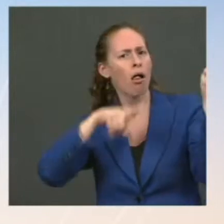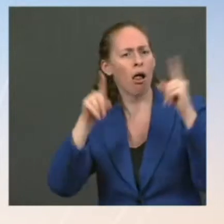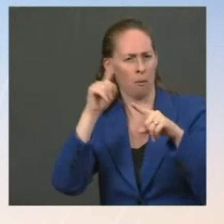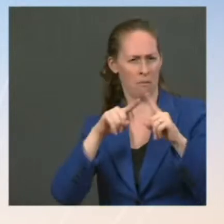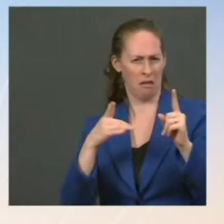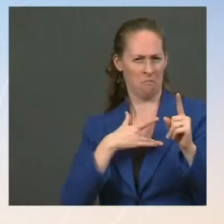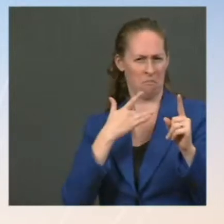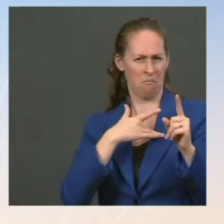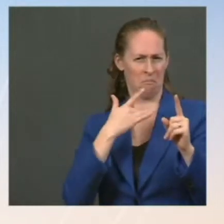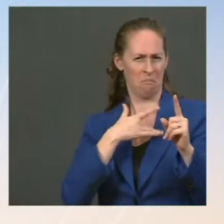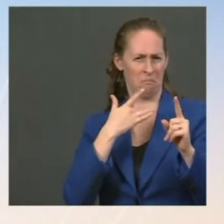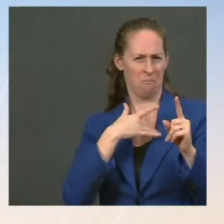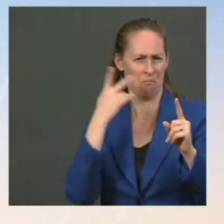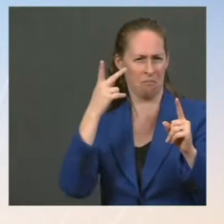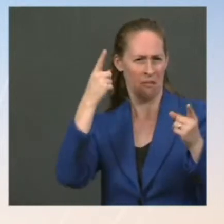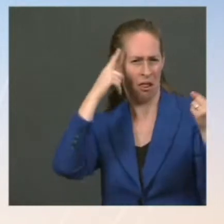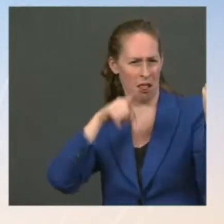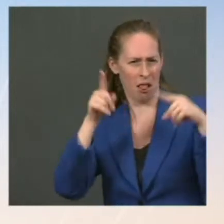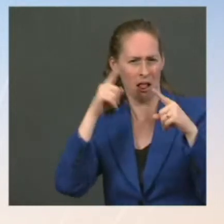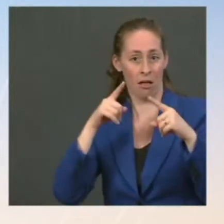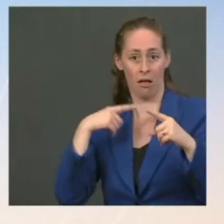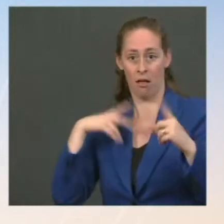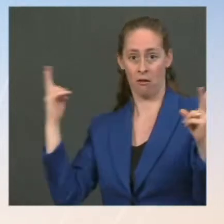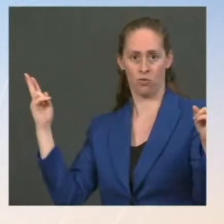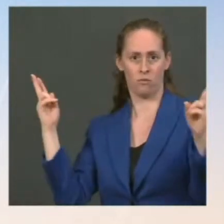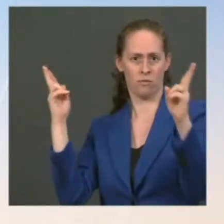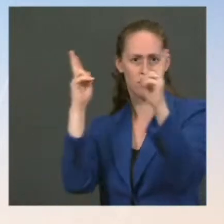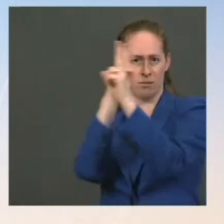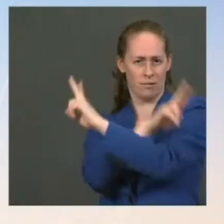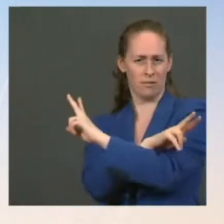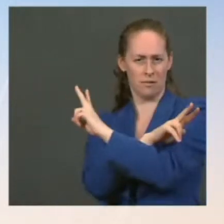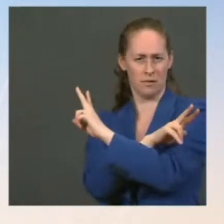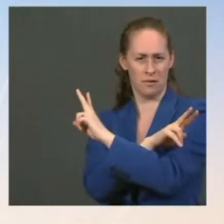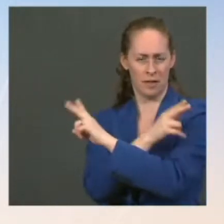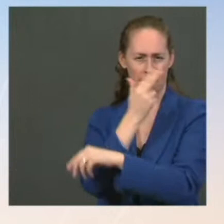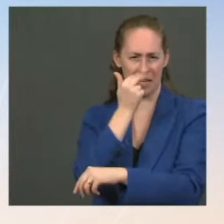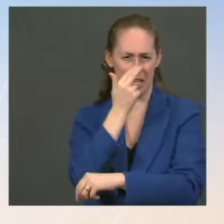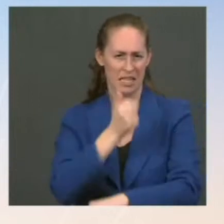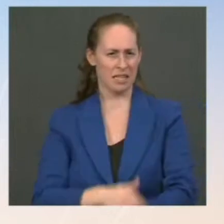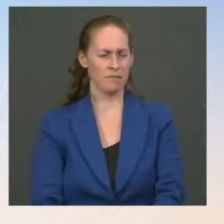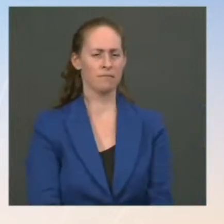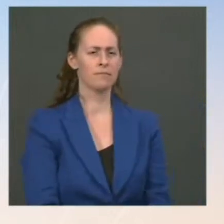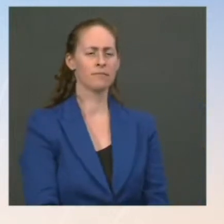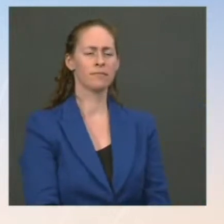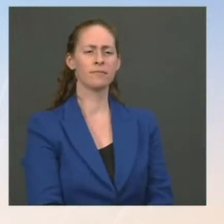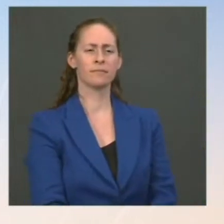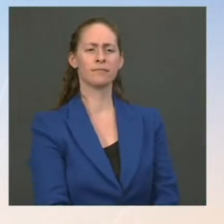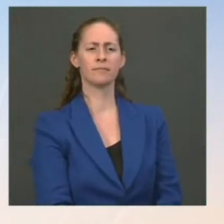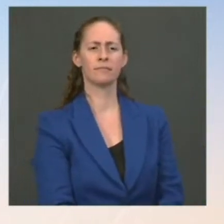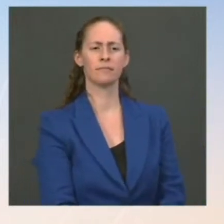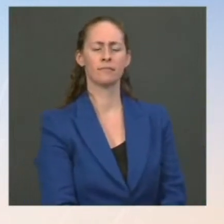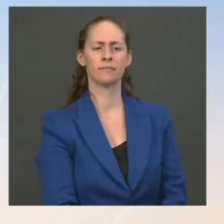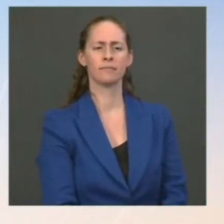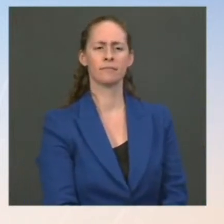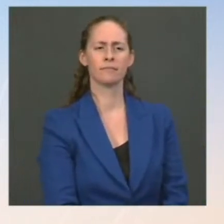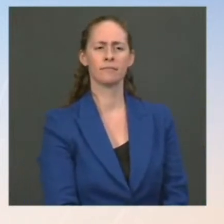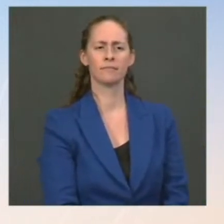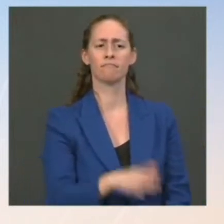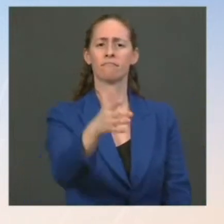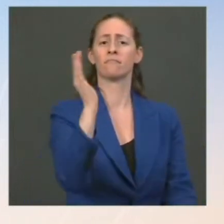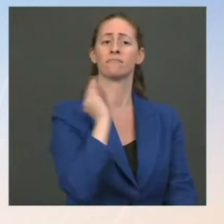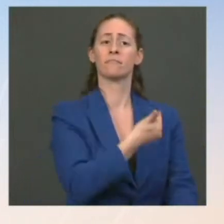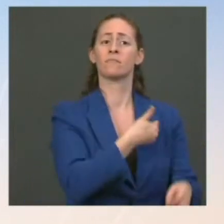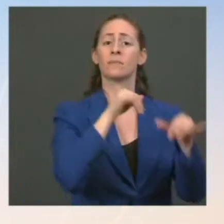them? Well, our system clearly works differently from the Chinese system. We understand that. How we communicate it clearly is